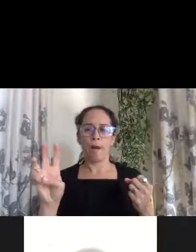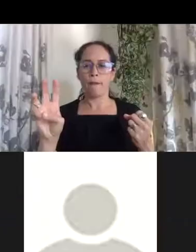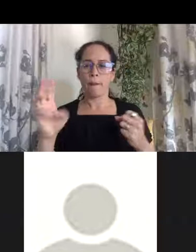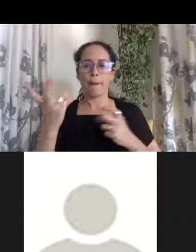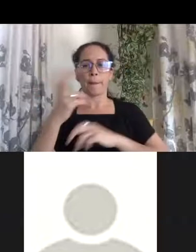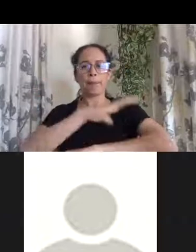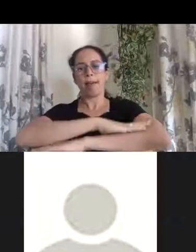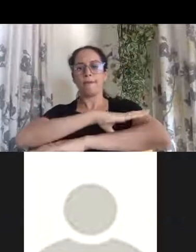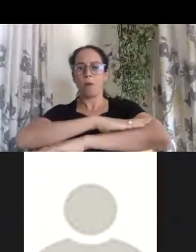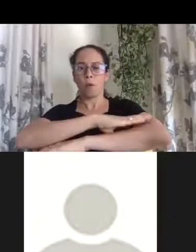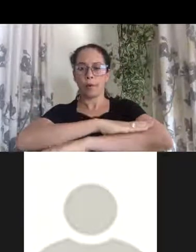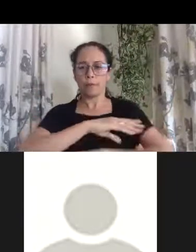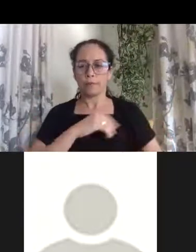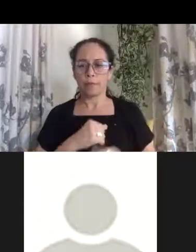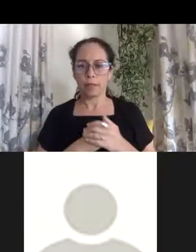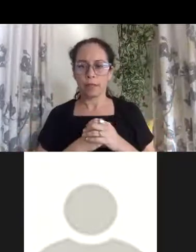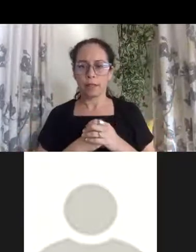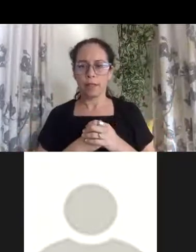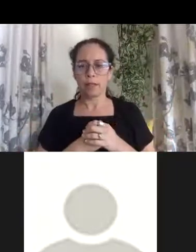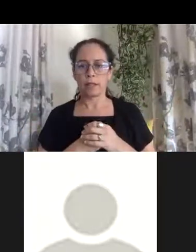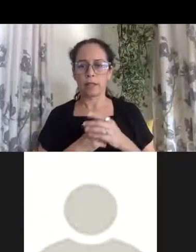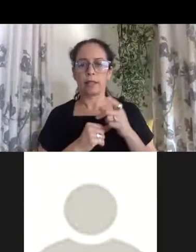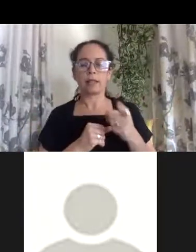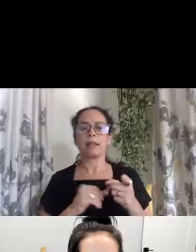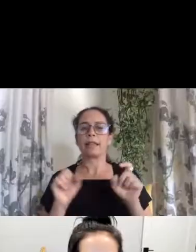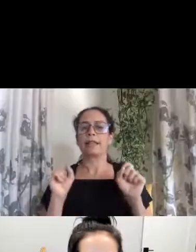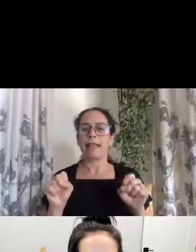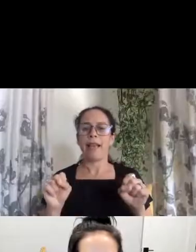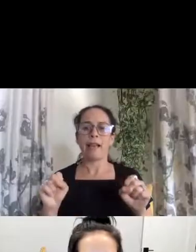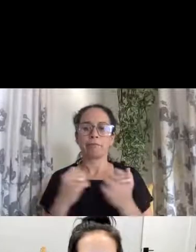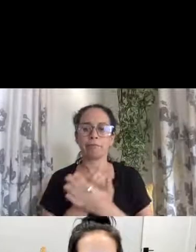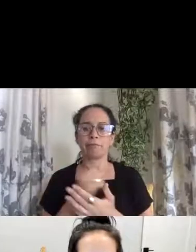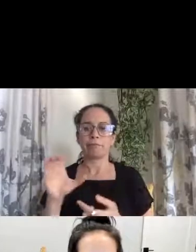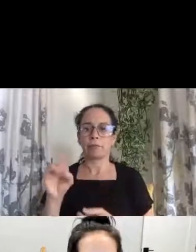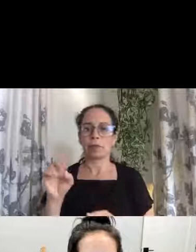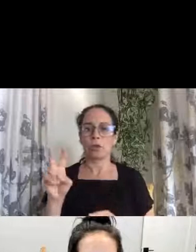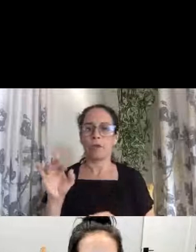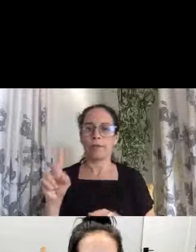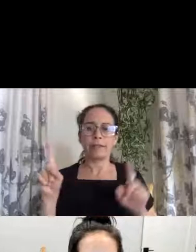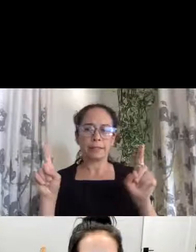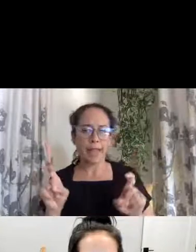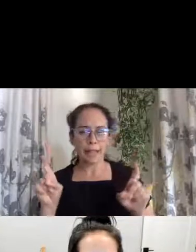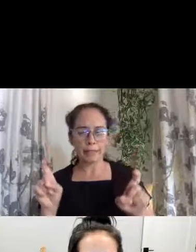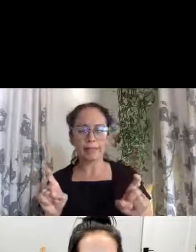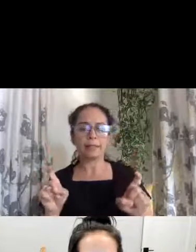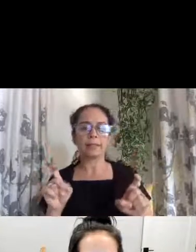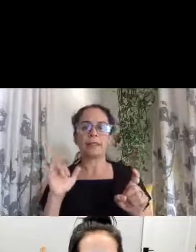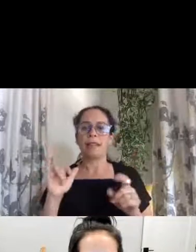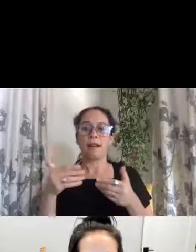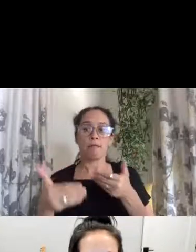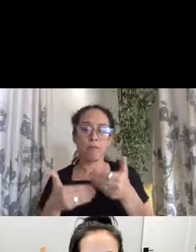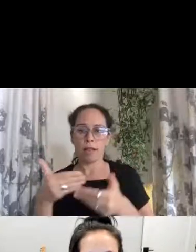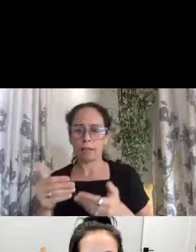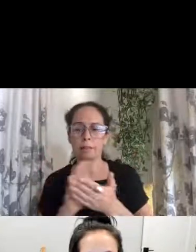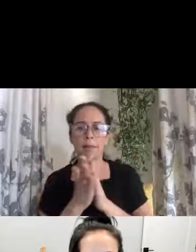is enabling COVID testing, and it's simplifying the process to